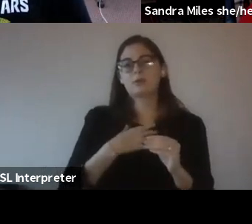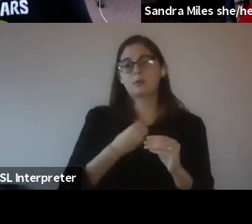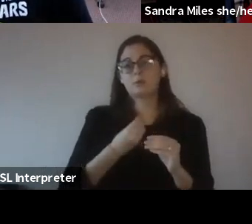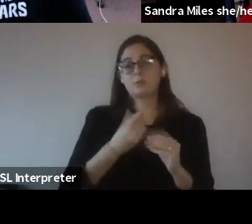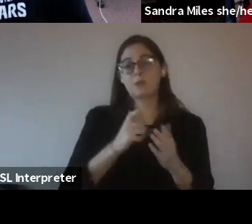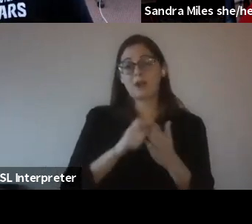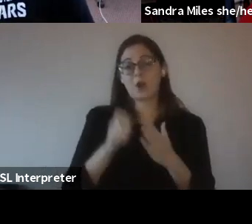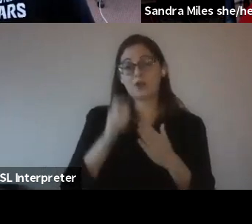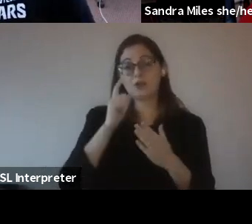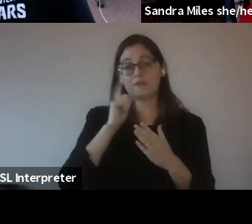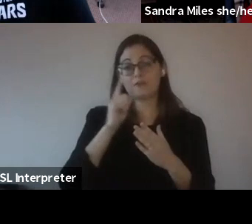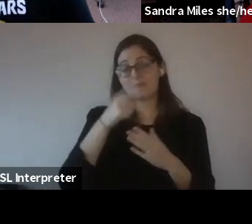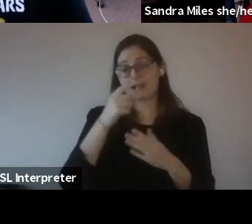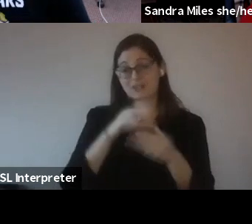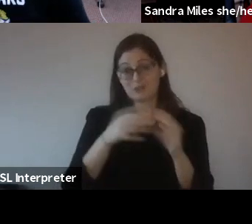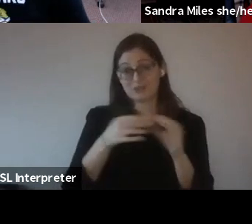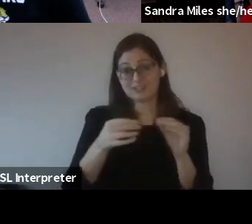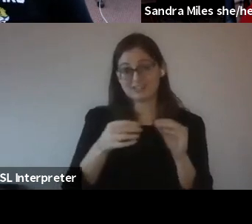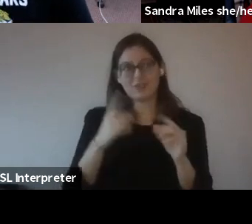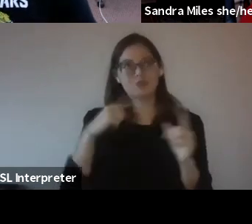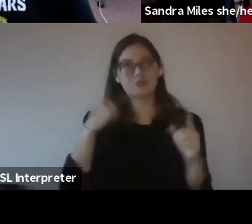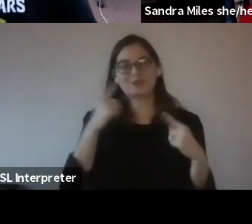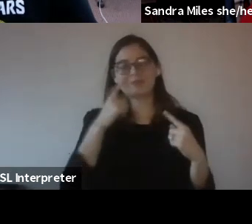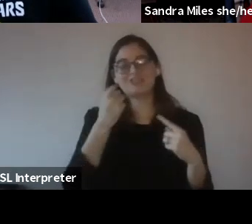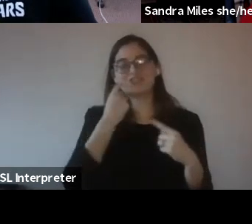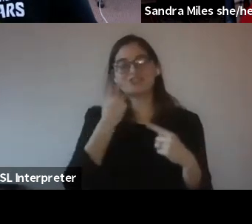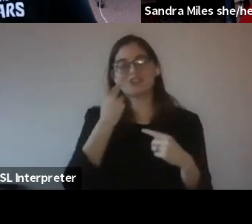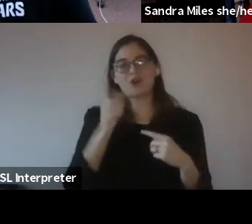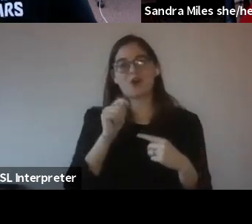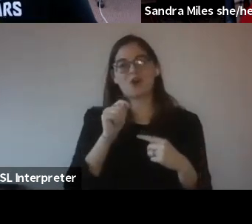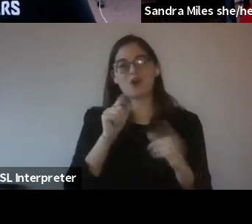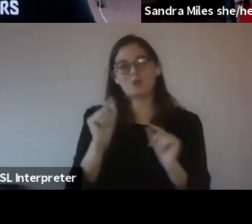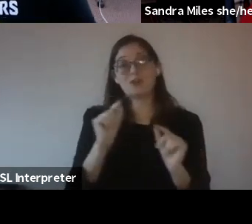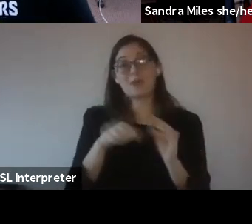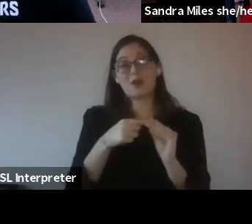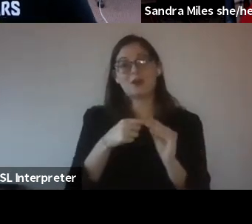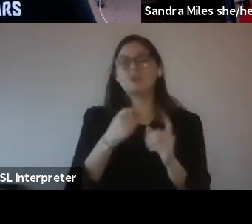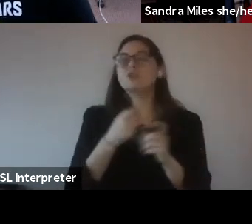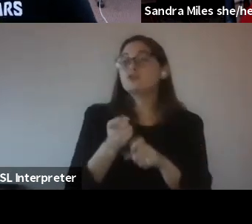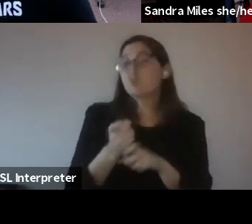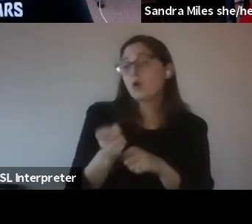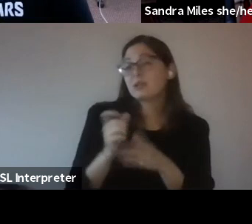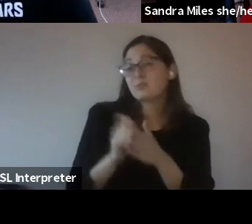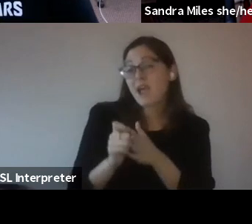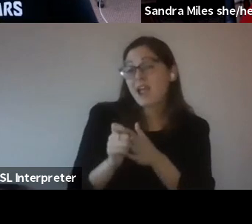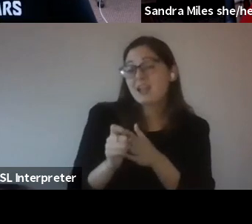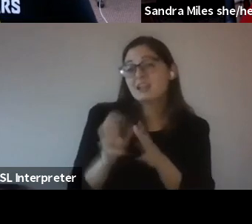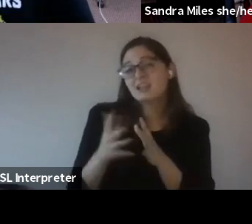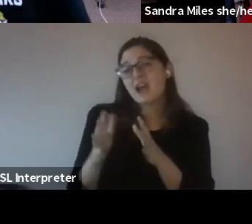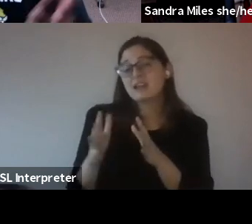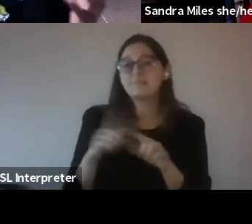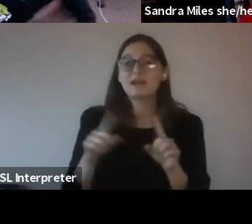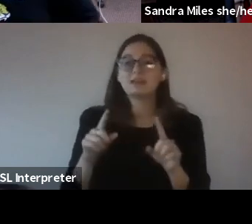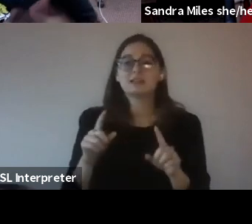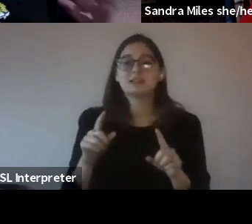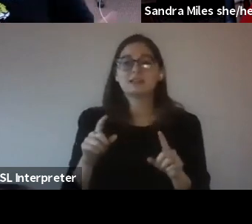stories. It's crazy because I just saw a tweet about that, and it was in a jokingly manner, but it was